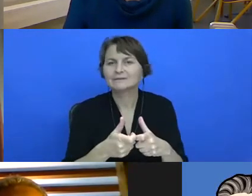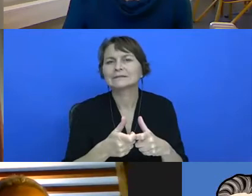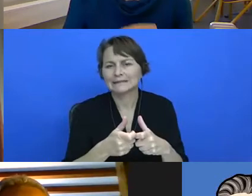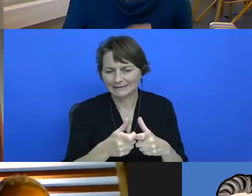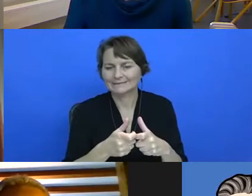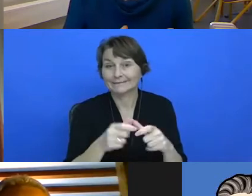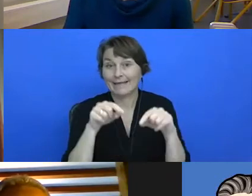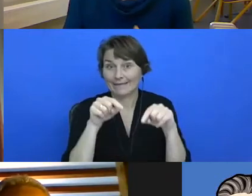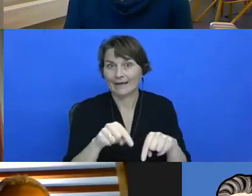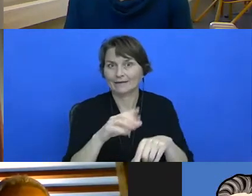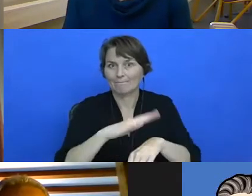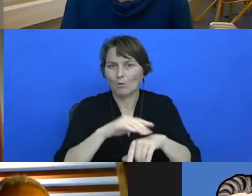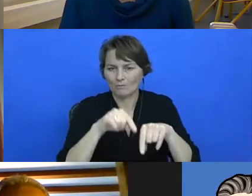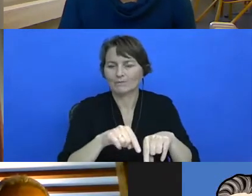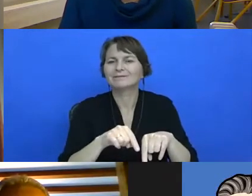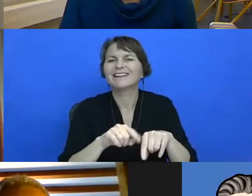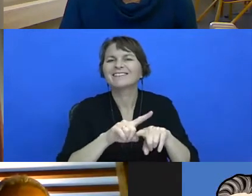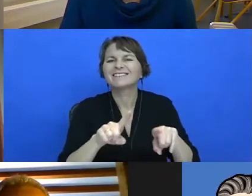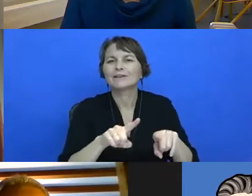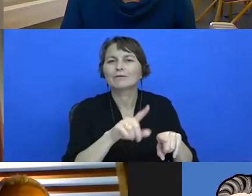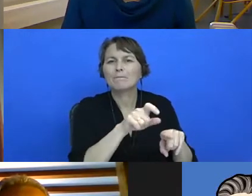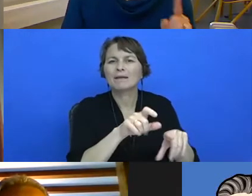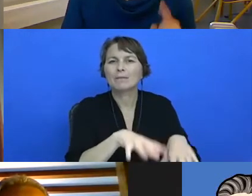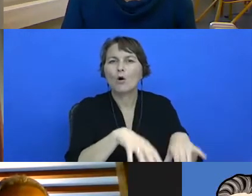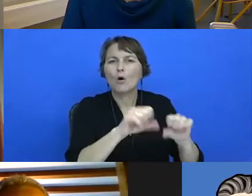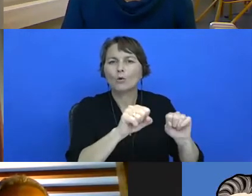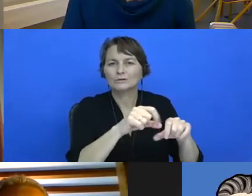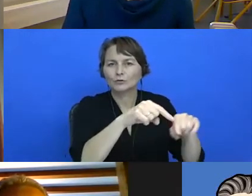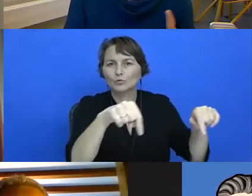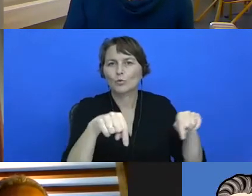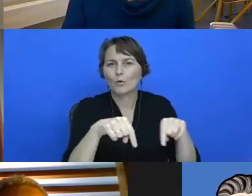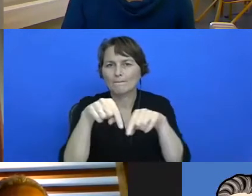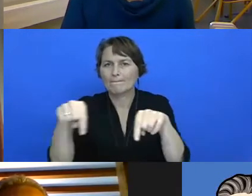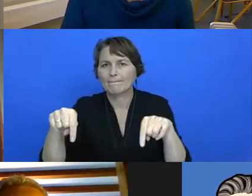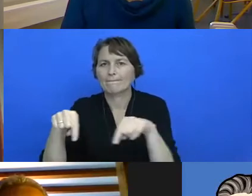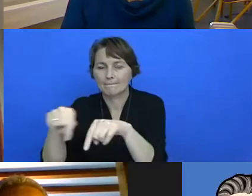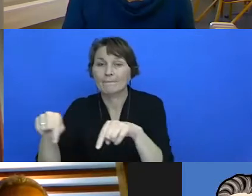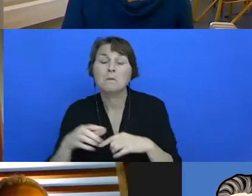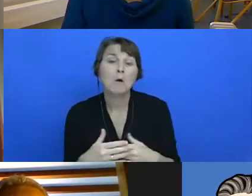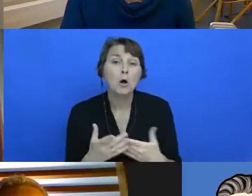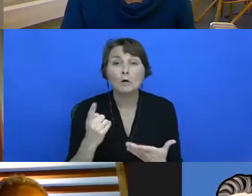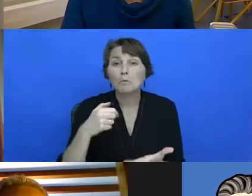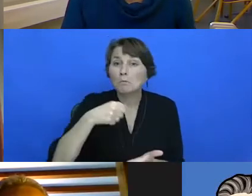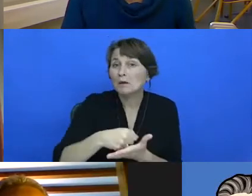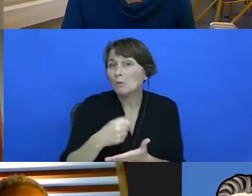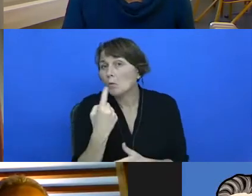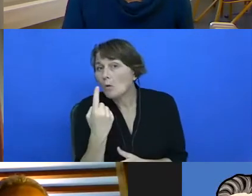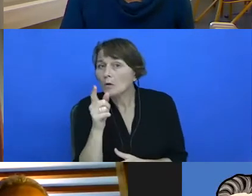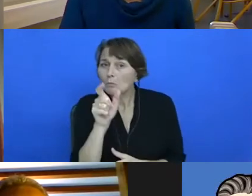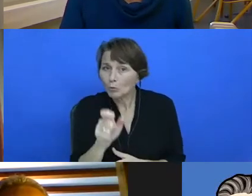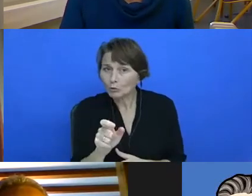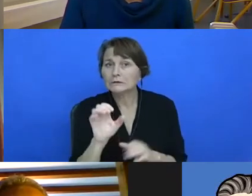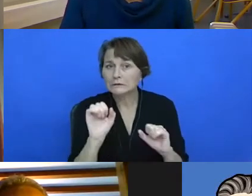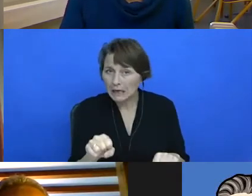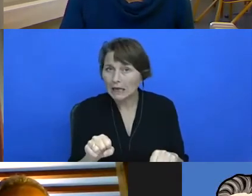hosts of these different Zoom rooms. But if you have at least one person who has some ability to organize, it